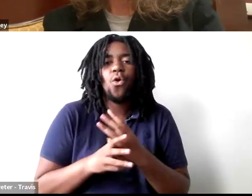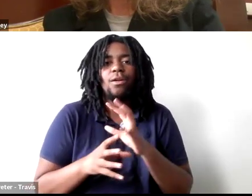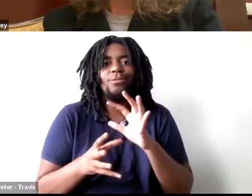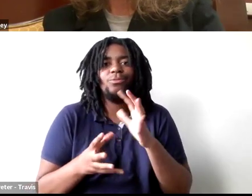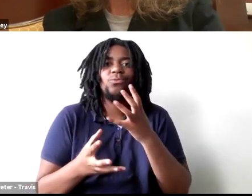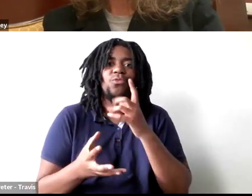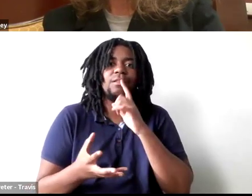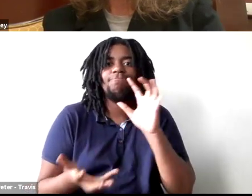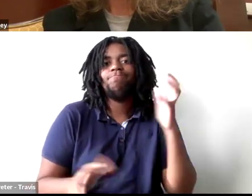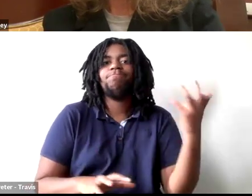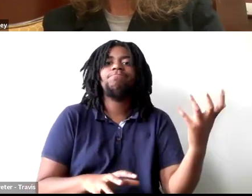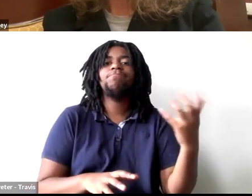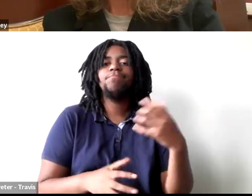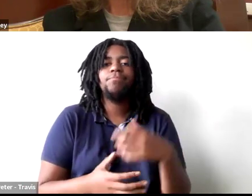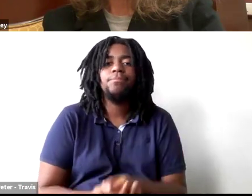closed